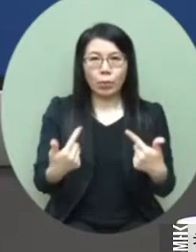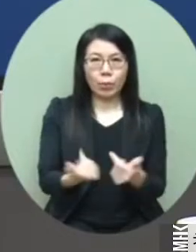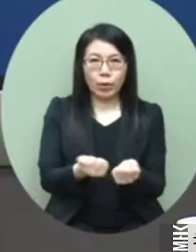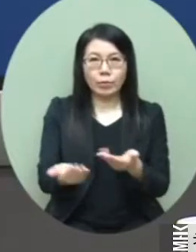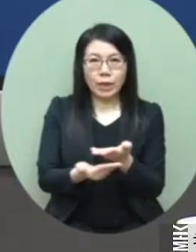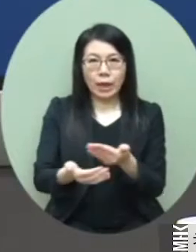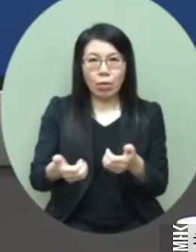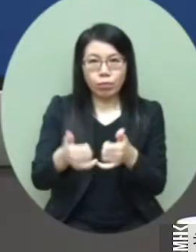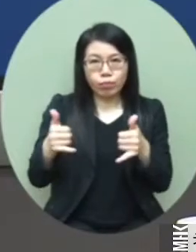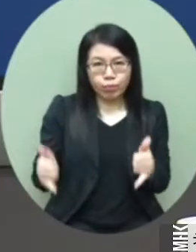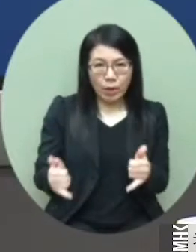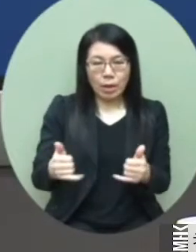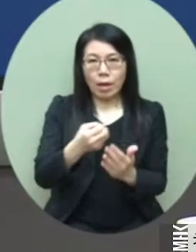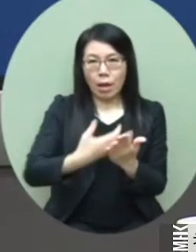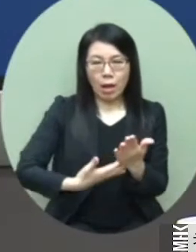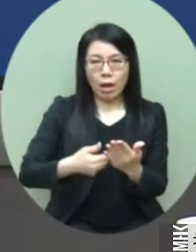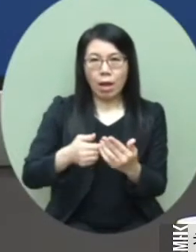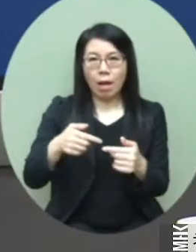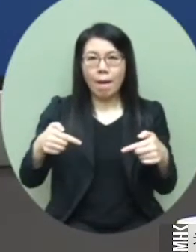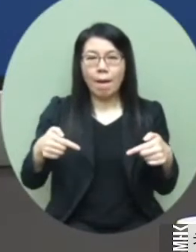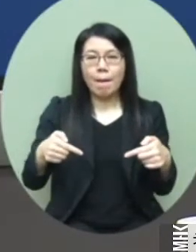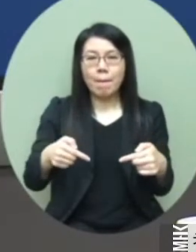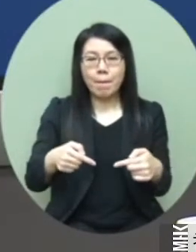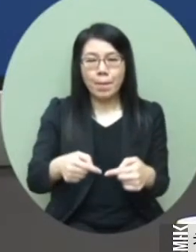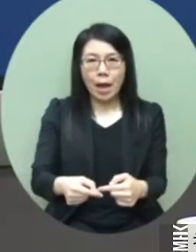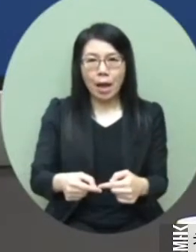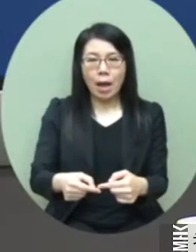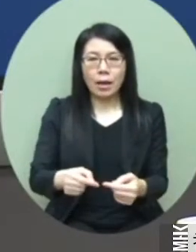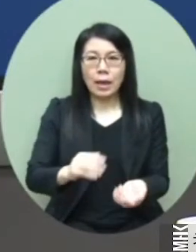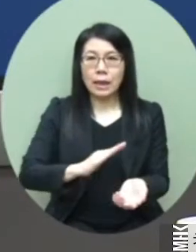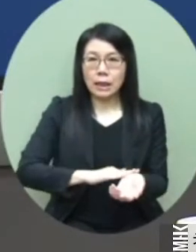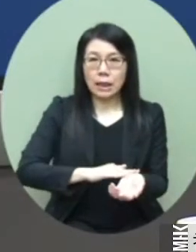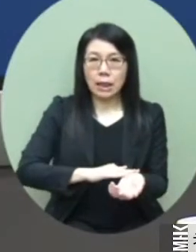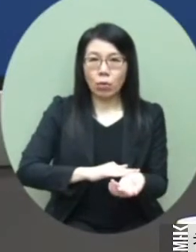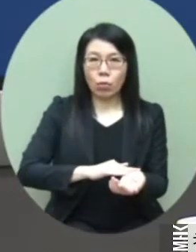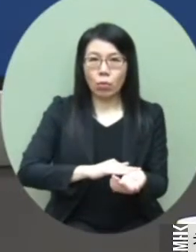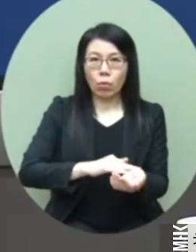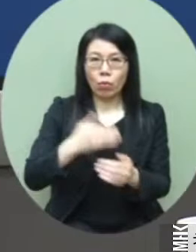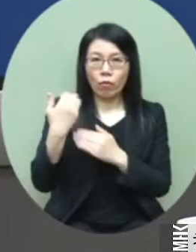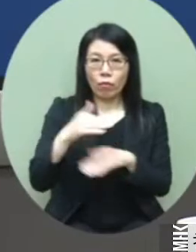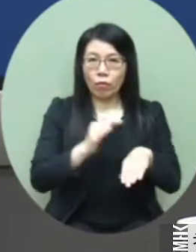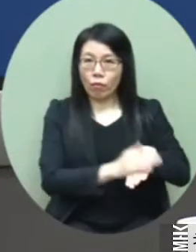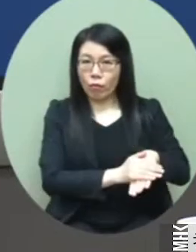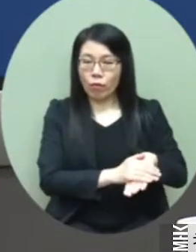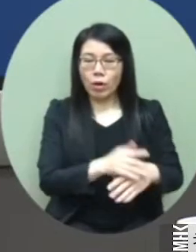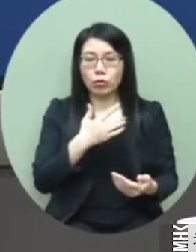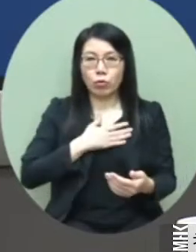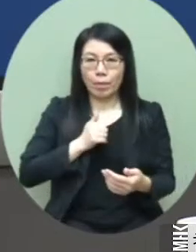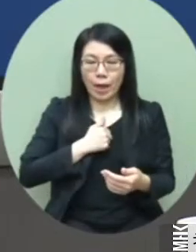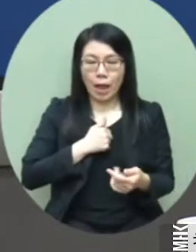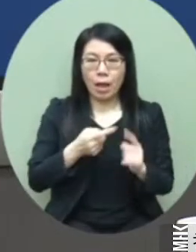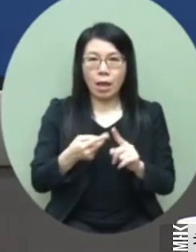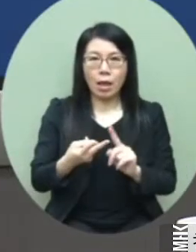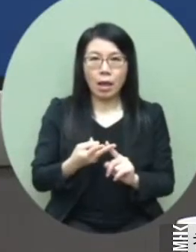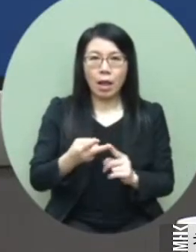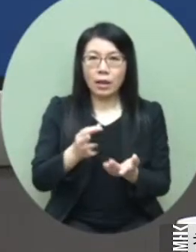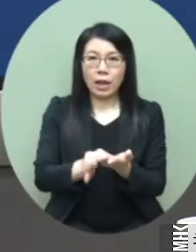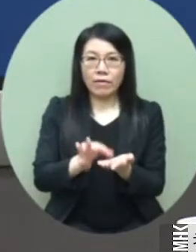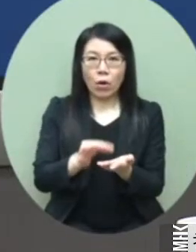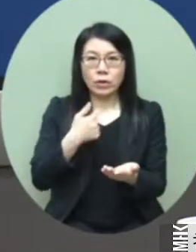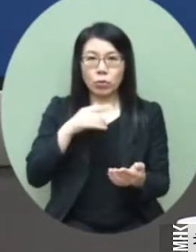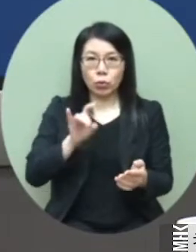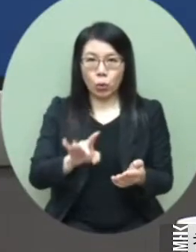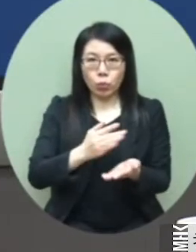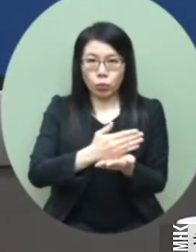and also resumption of flights to Hong Kong. in terms of medical supplies